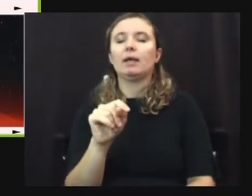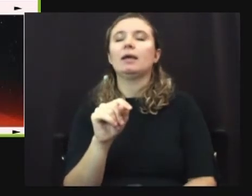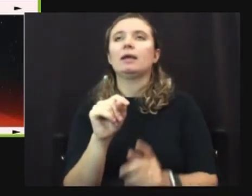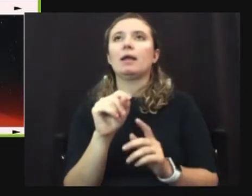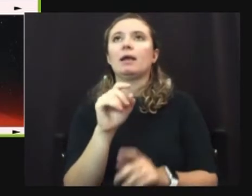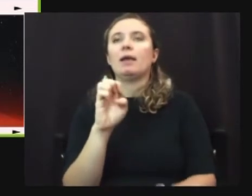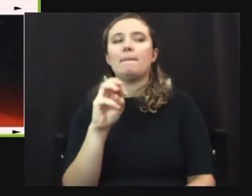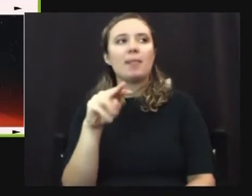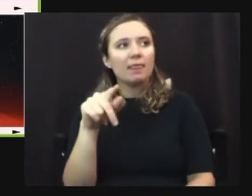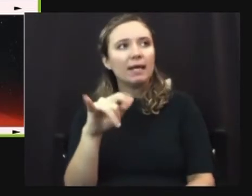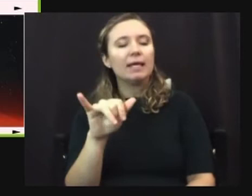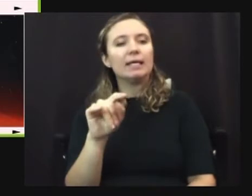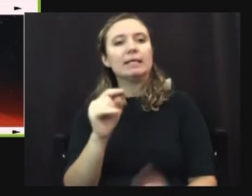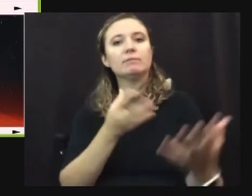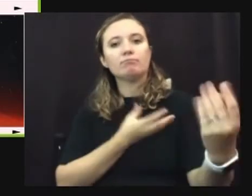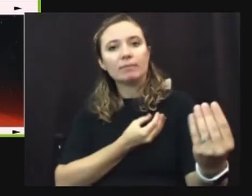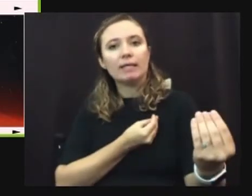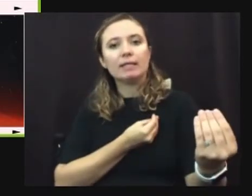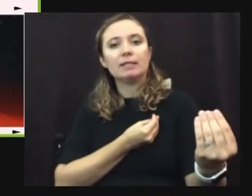common way that people